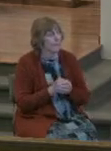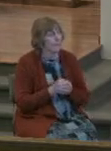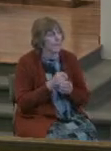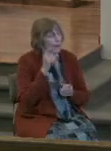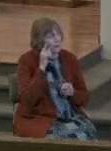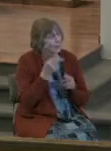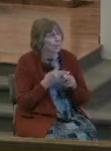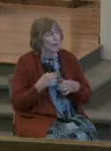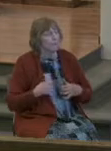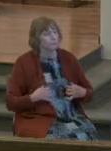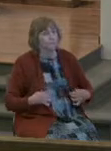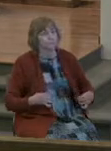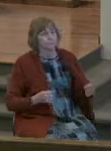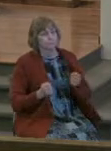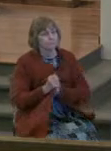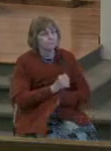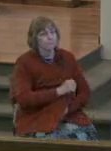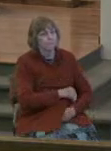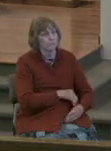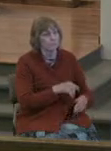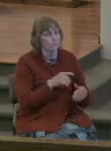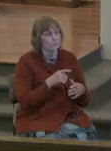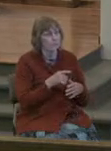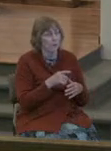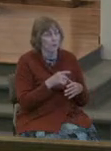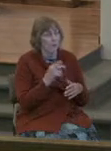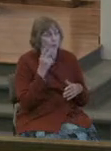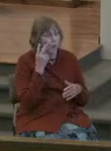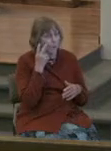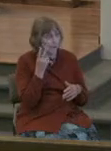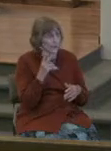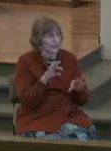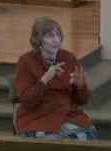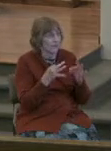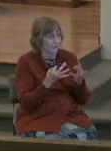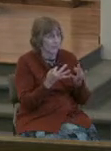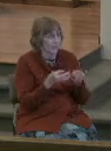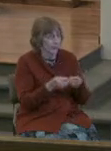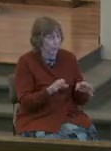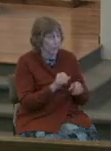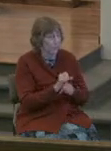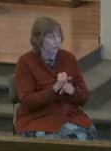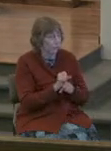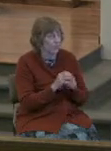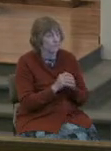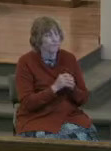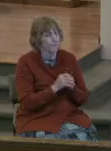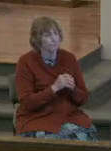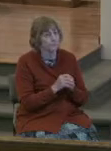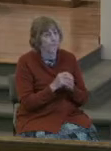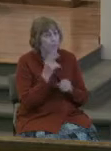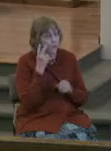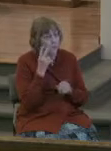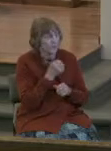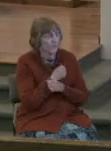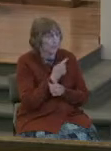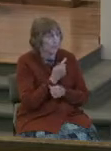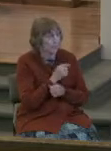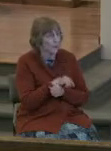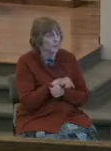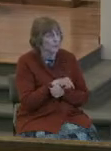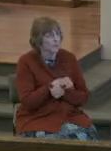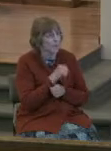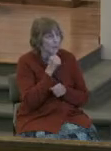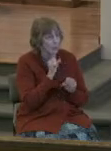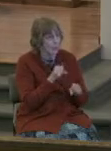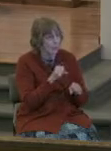think about what's going on, we've seen families lose jobs. We've seen loved ones not